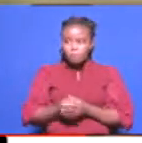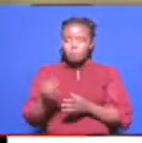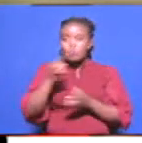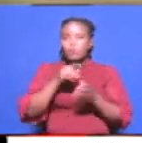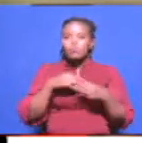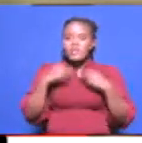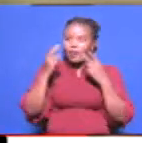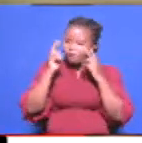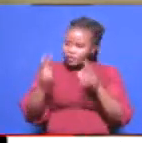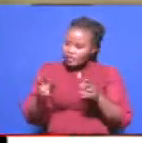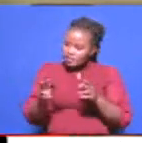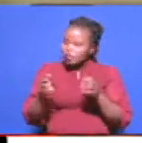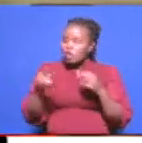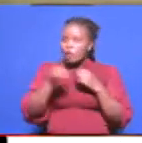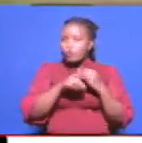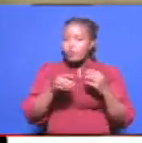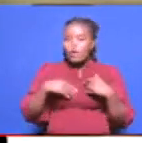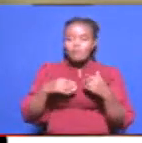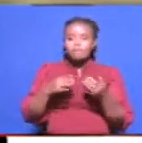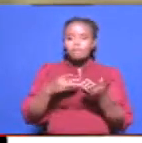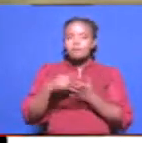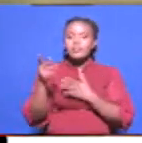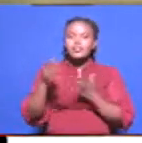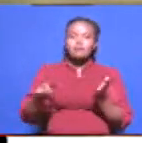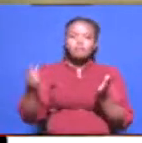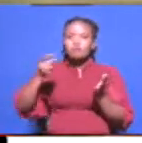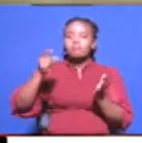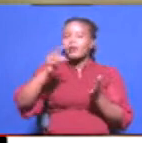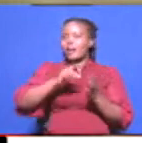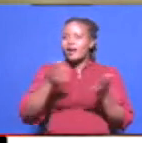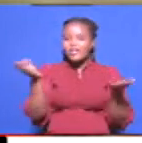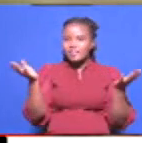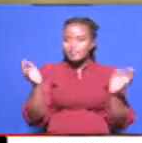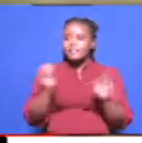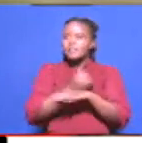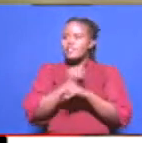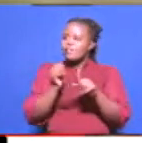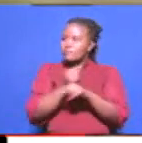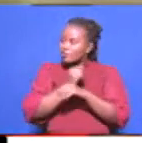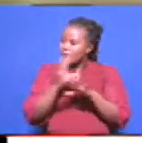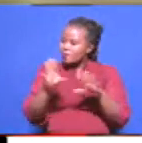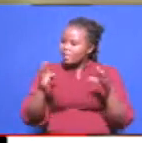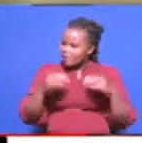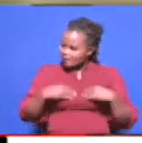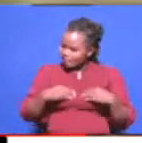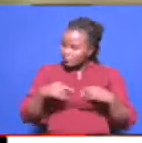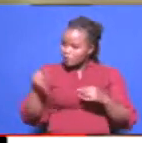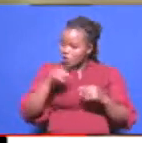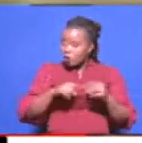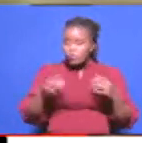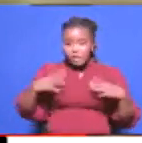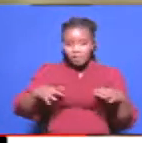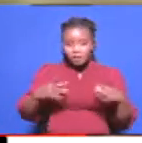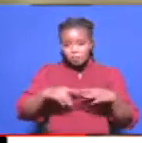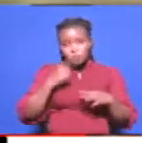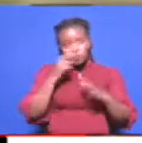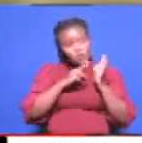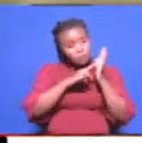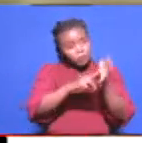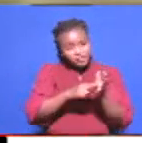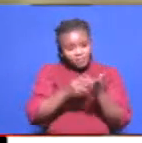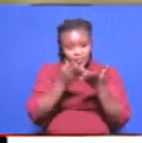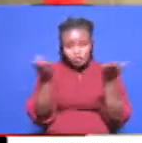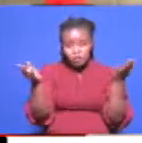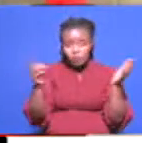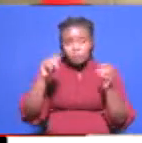spike in prices of basic commodities. You cannot accept again as people's representative to subject Kenyans